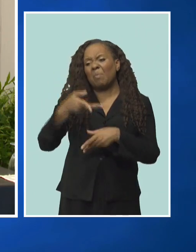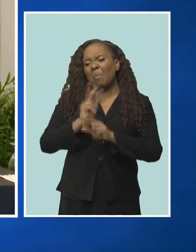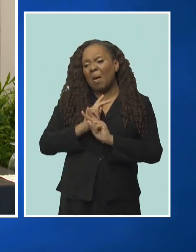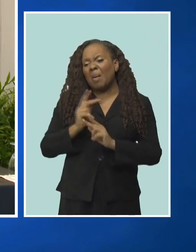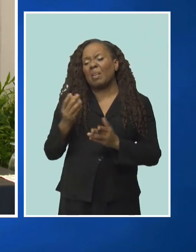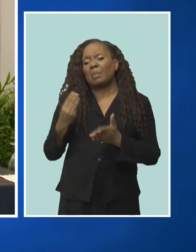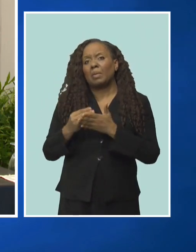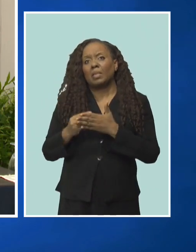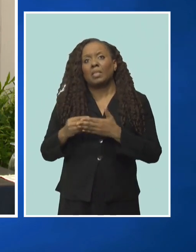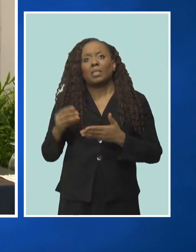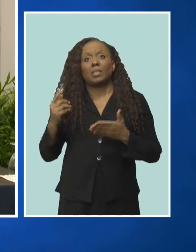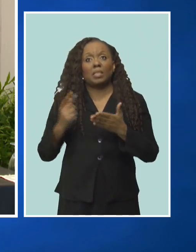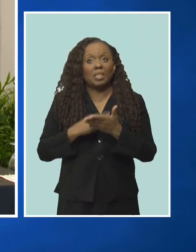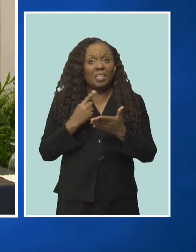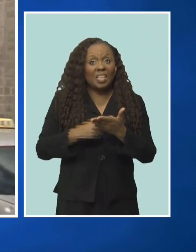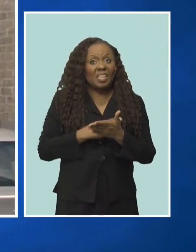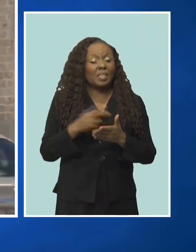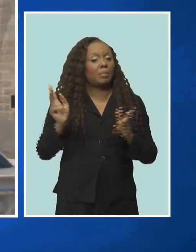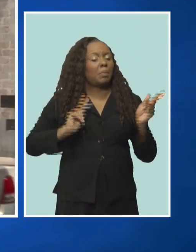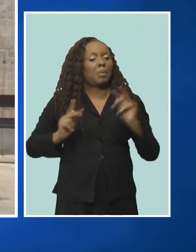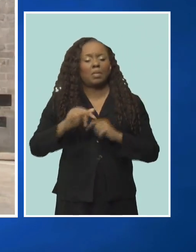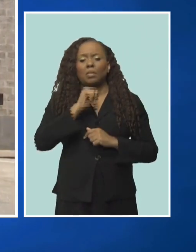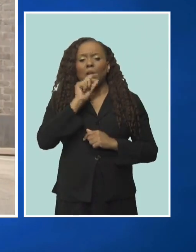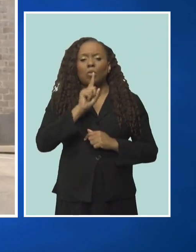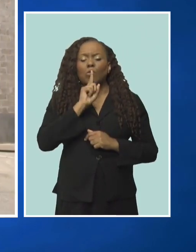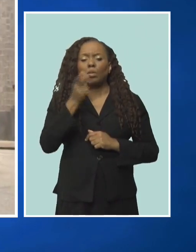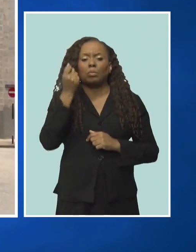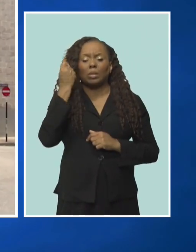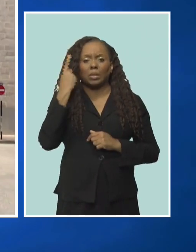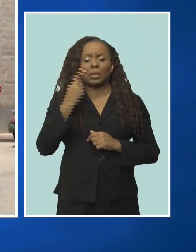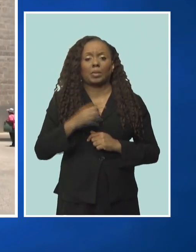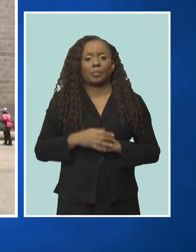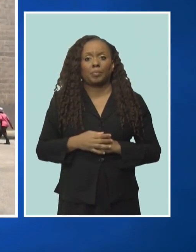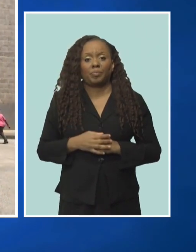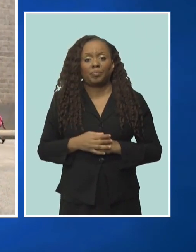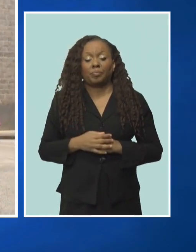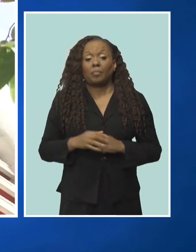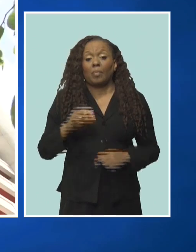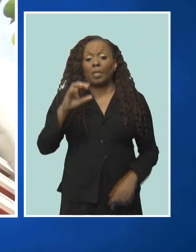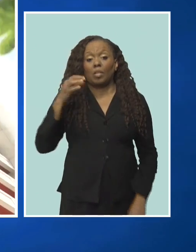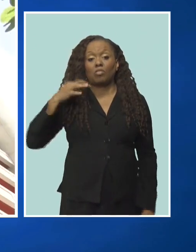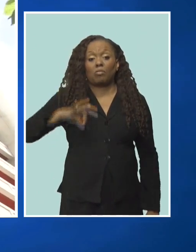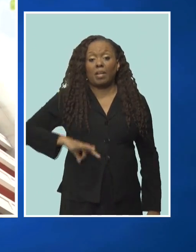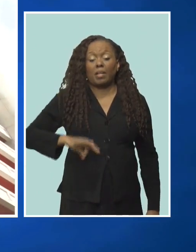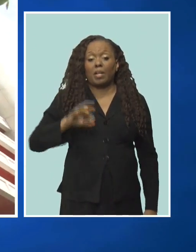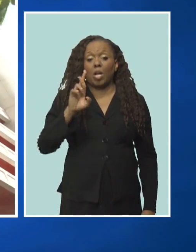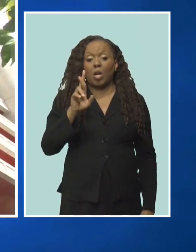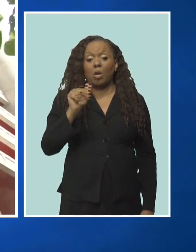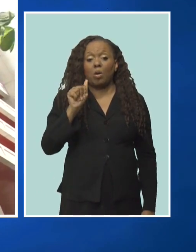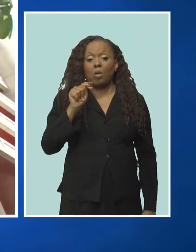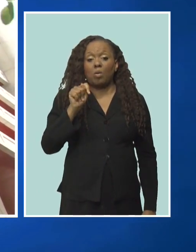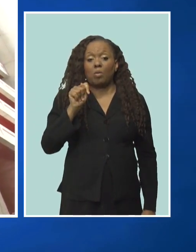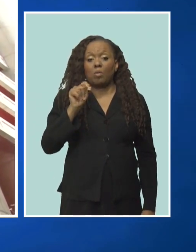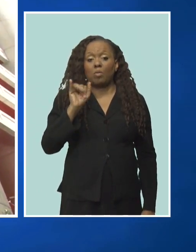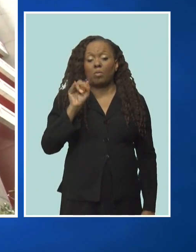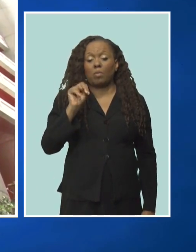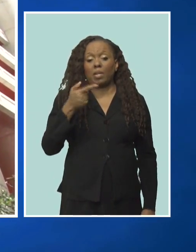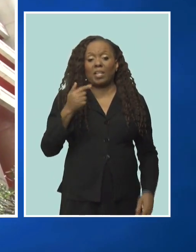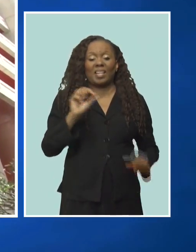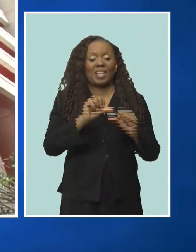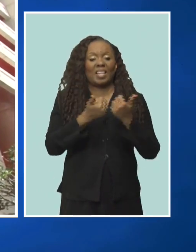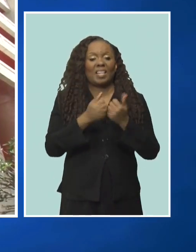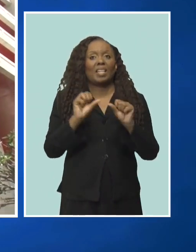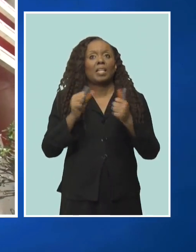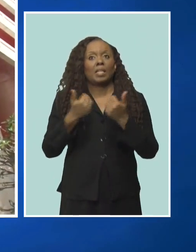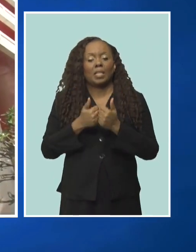brightest person in the world. Ms. Motley points to the fact that credit rating agencies have improved Barbados' credit ratings as evidence that